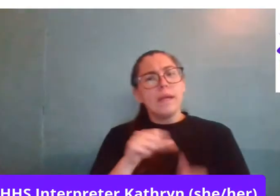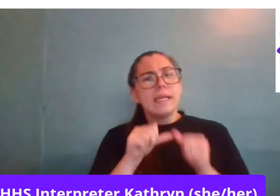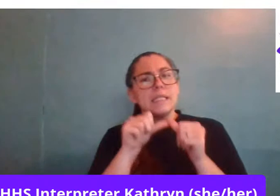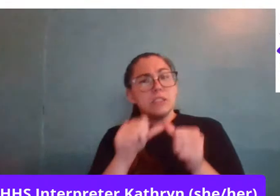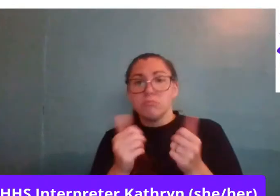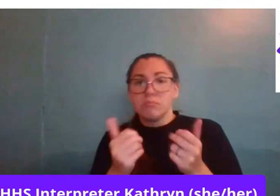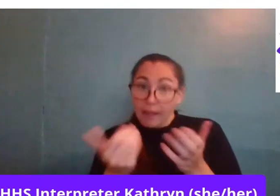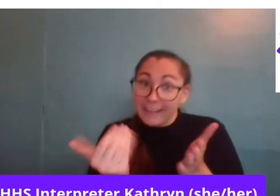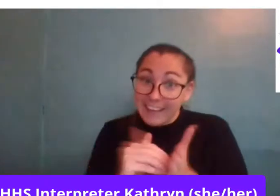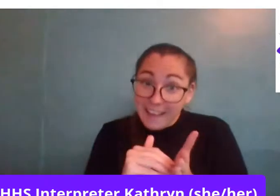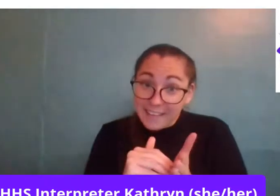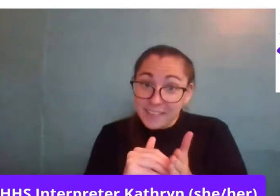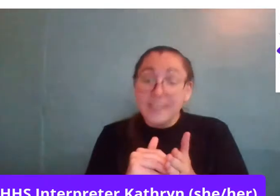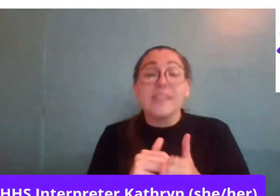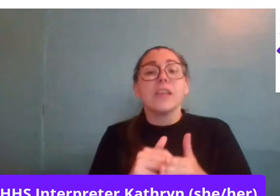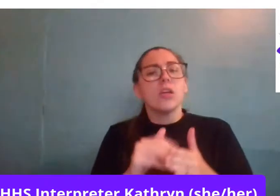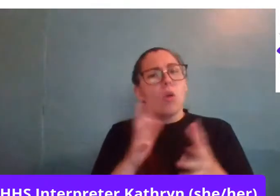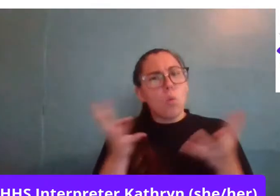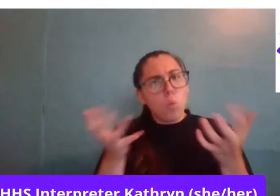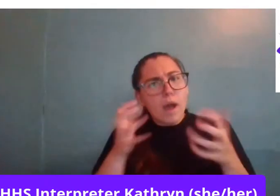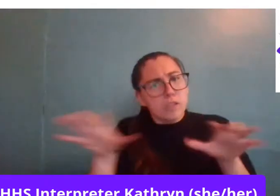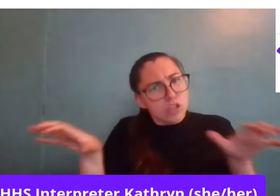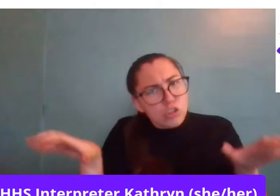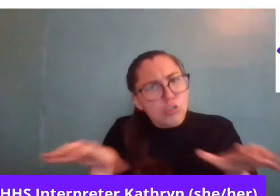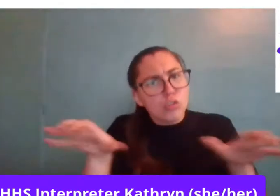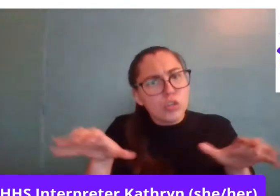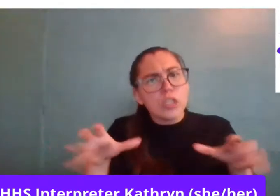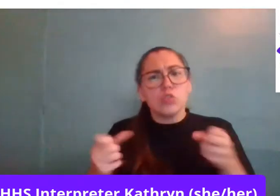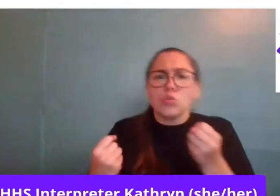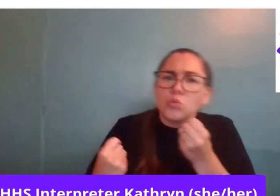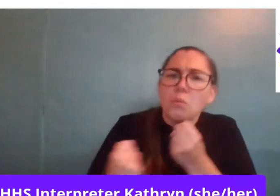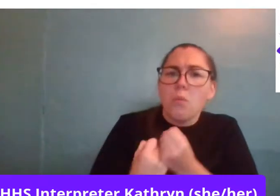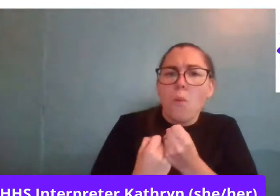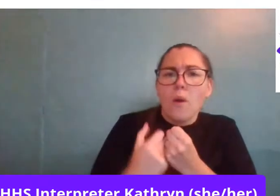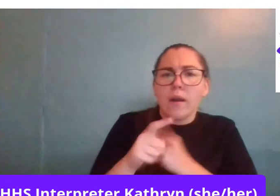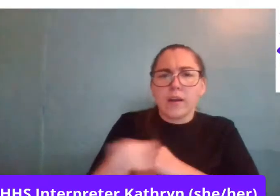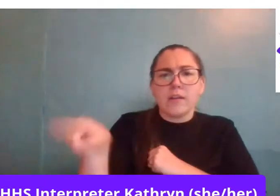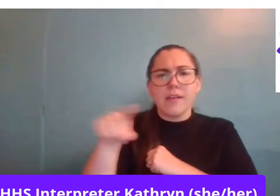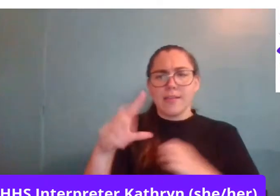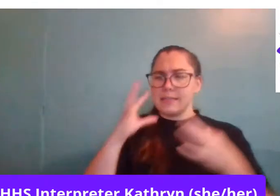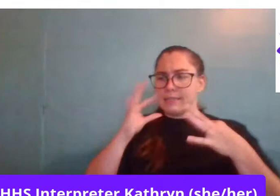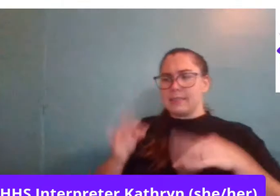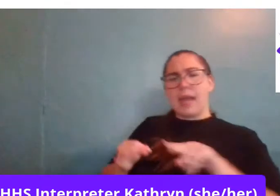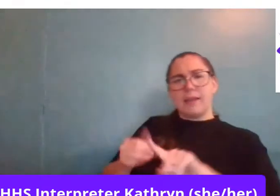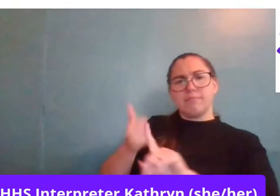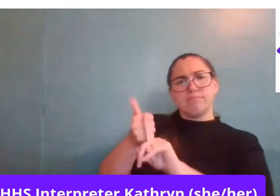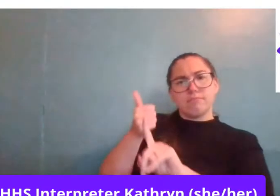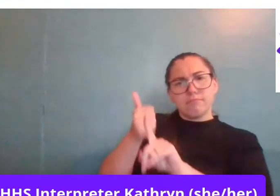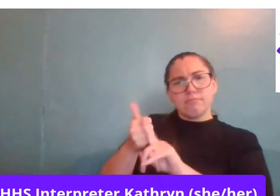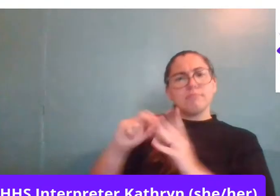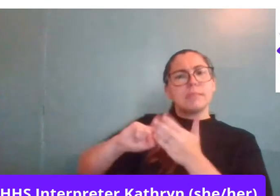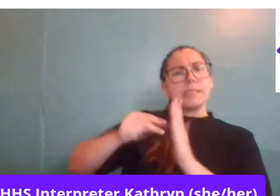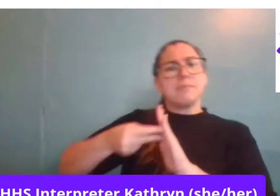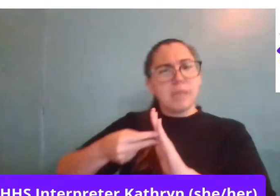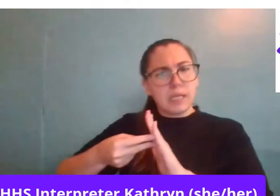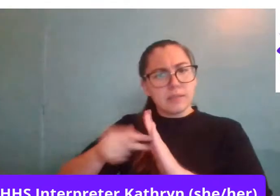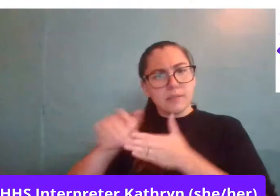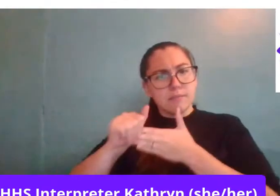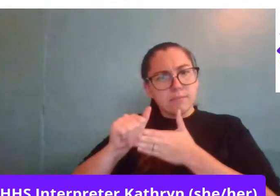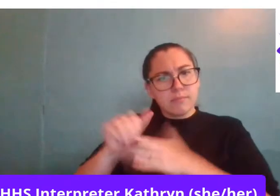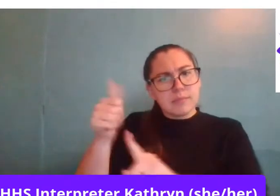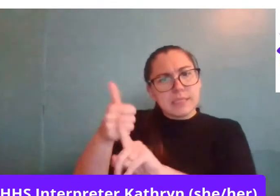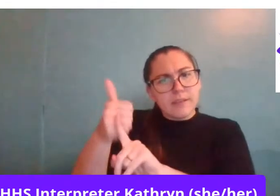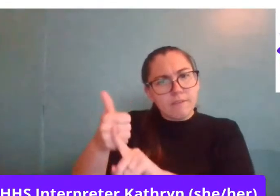again, encourage and support others as they define that self-directed life. And of course,